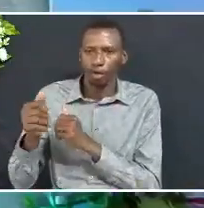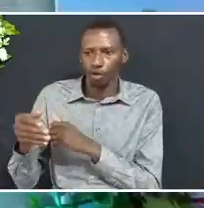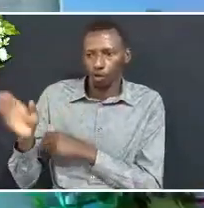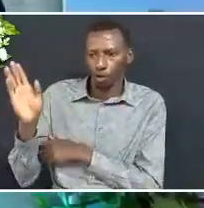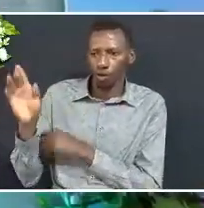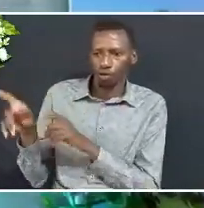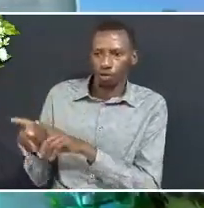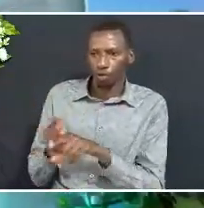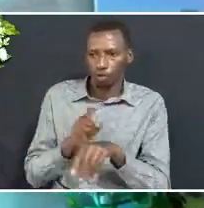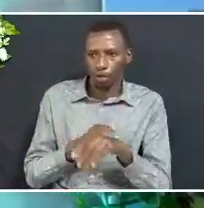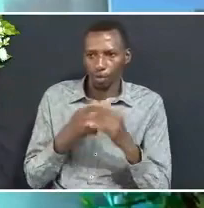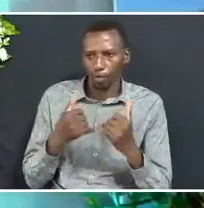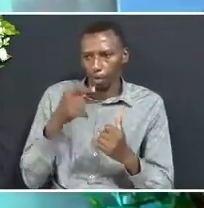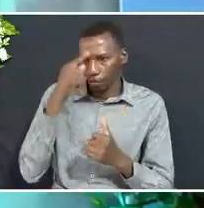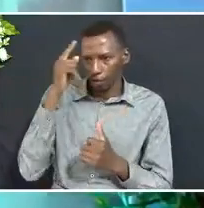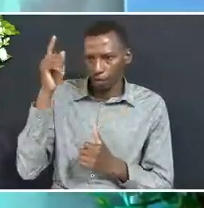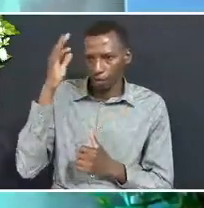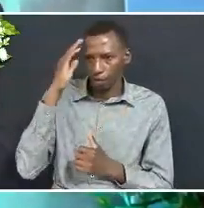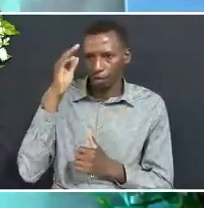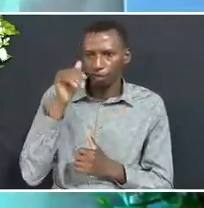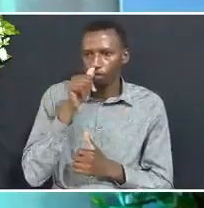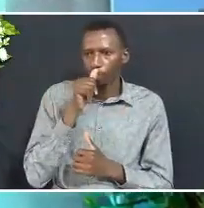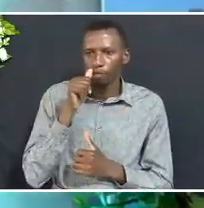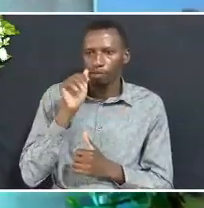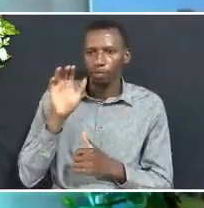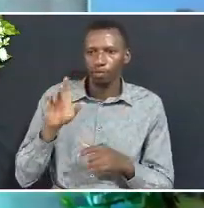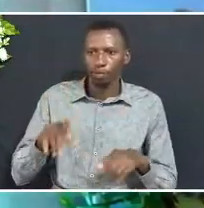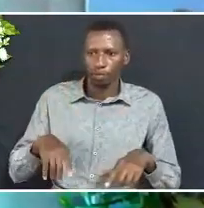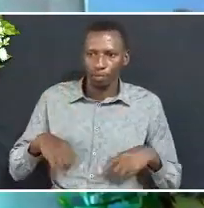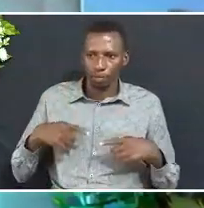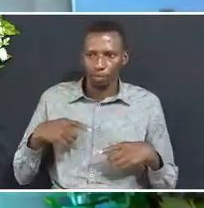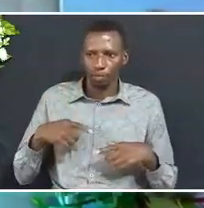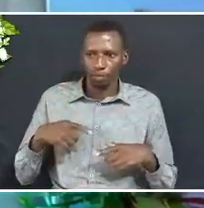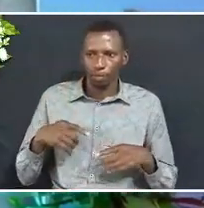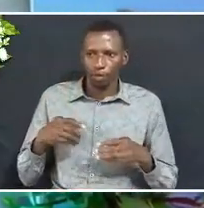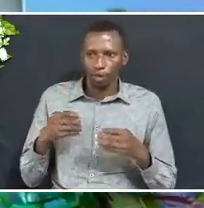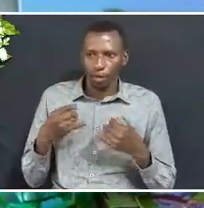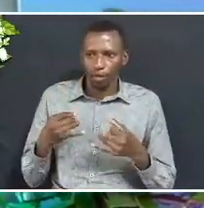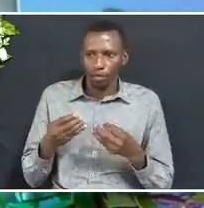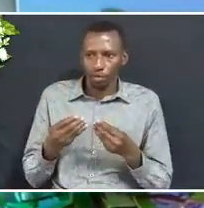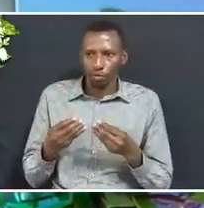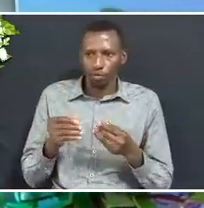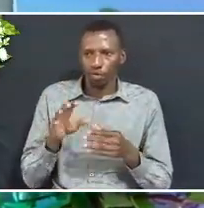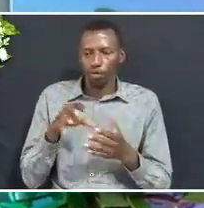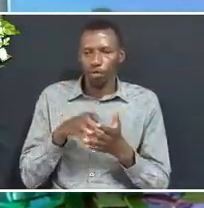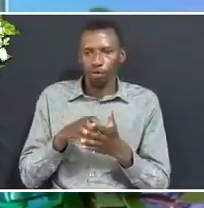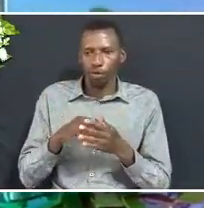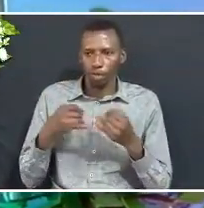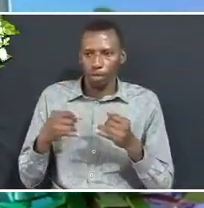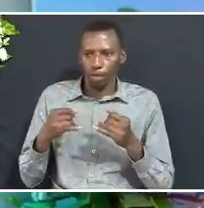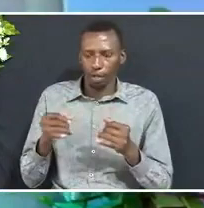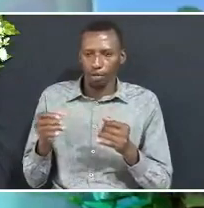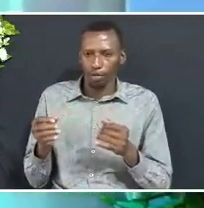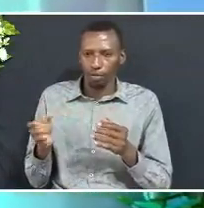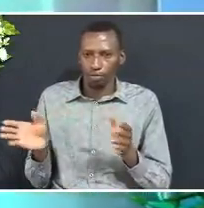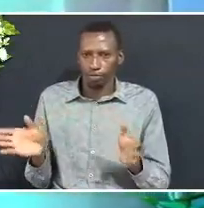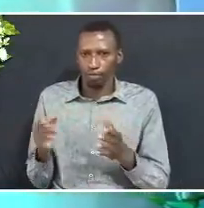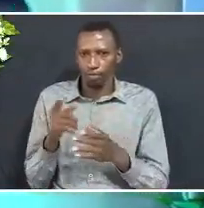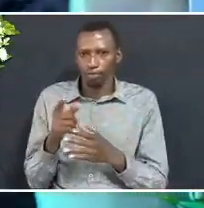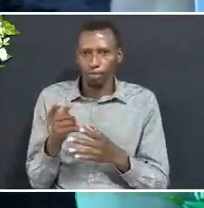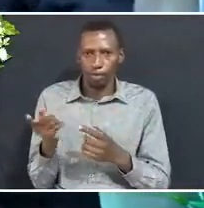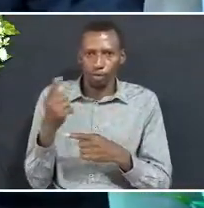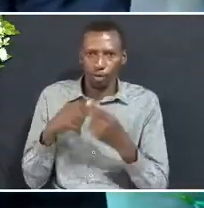now, because he knows the secrets of your life, dealing with your situation and trying to influence you to come and